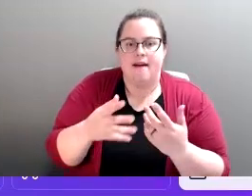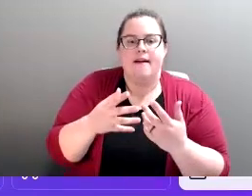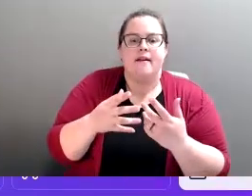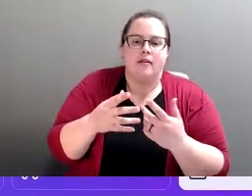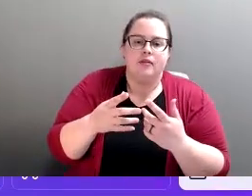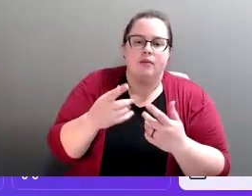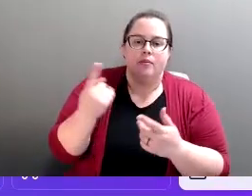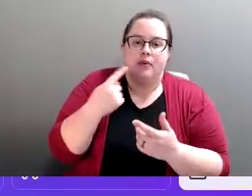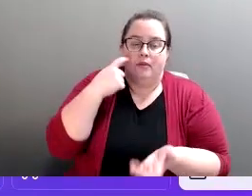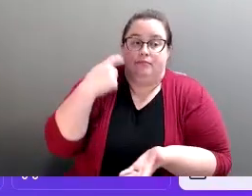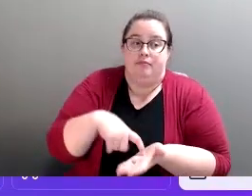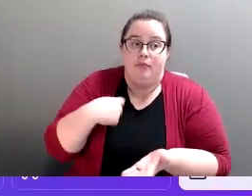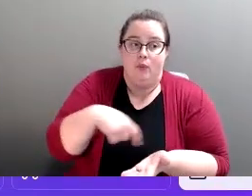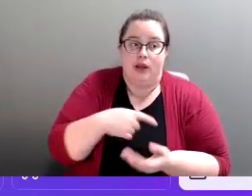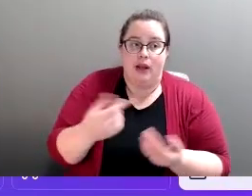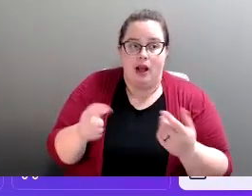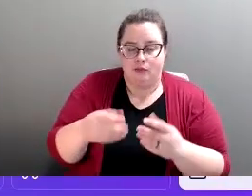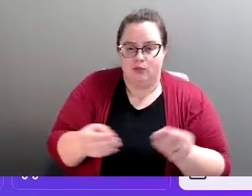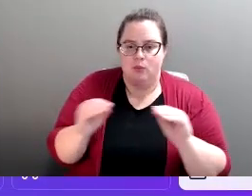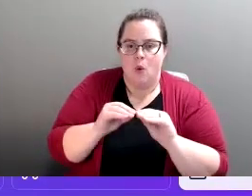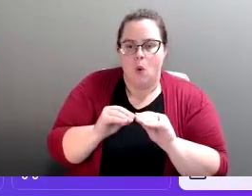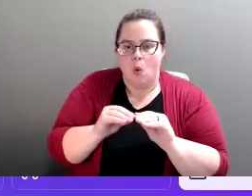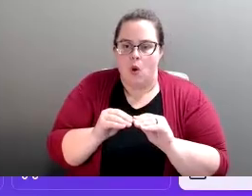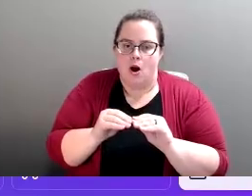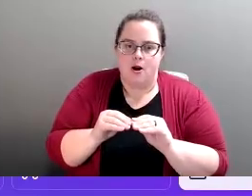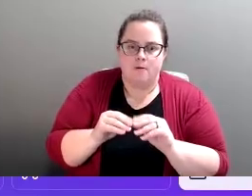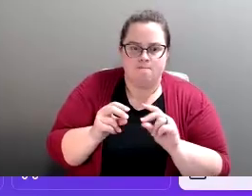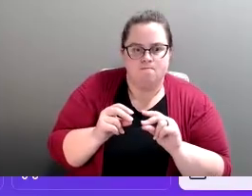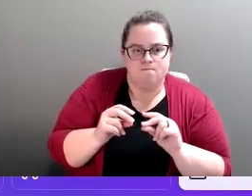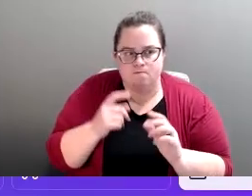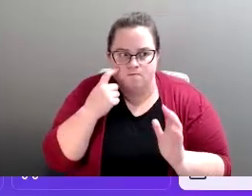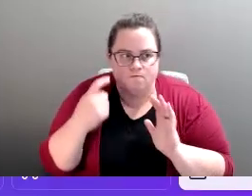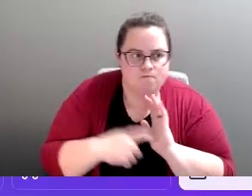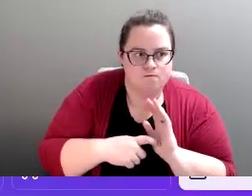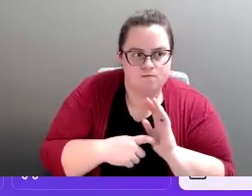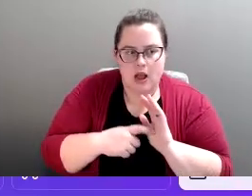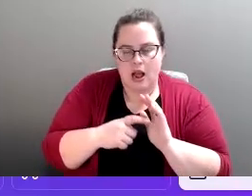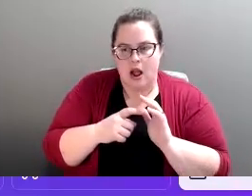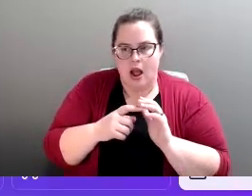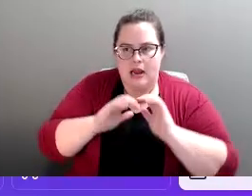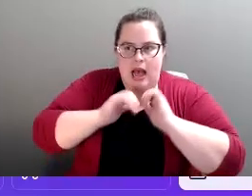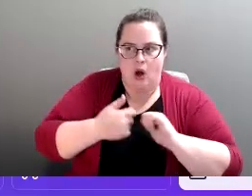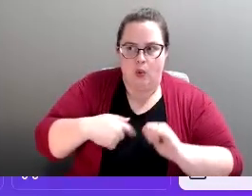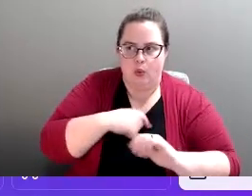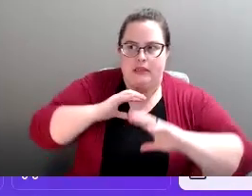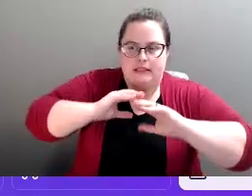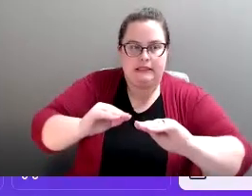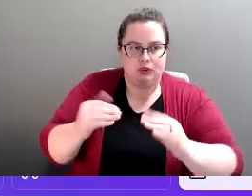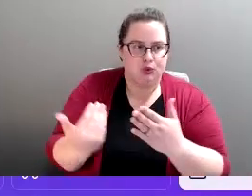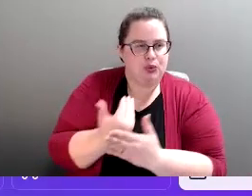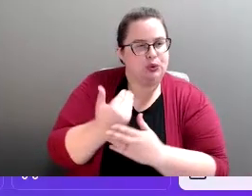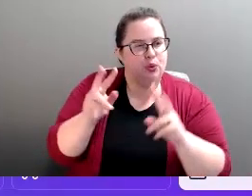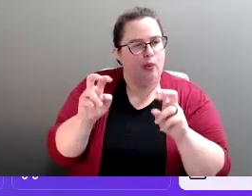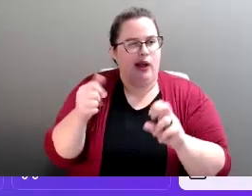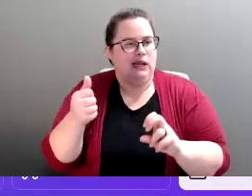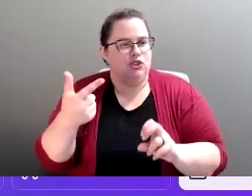have to really be more agile and ask the question of how do we teach in this new age that we're in? And